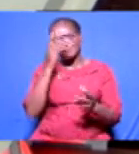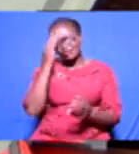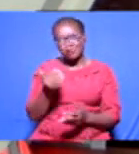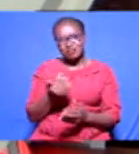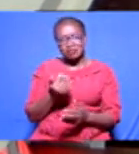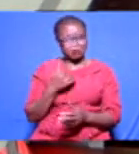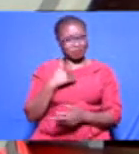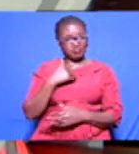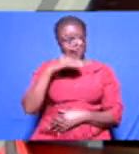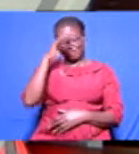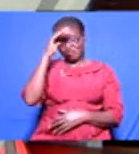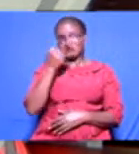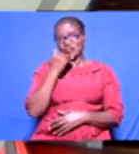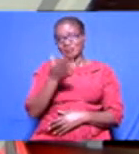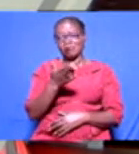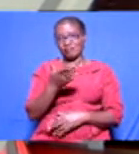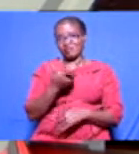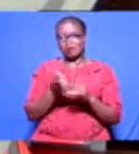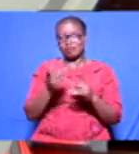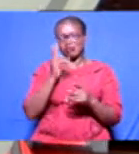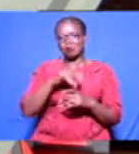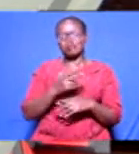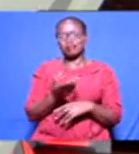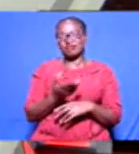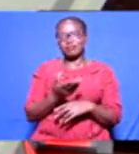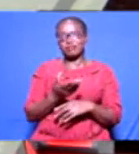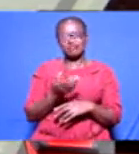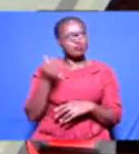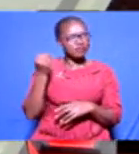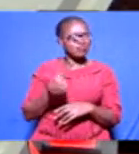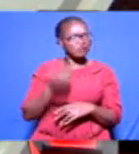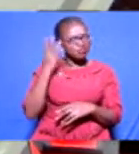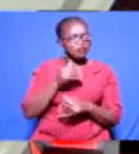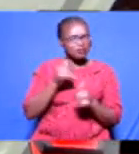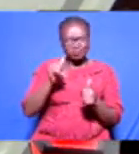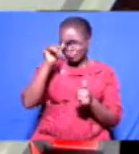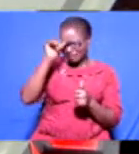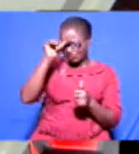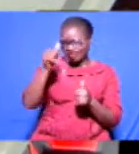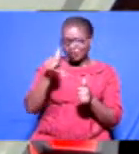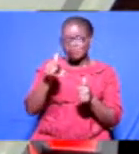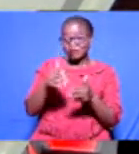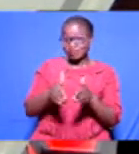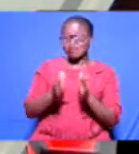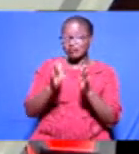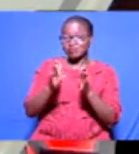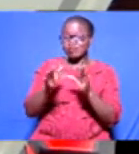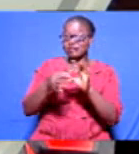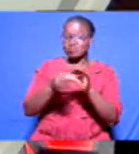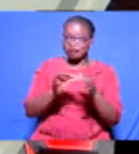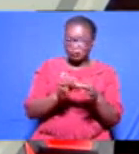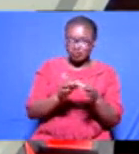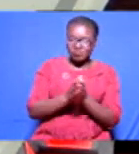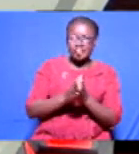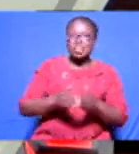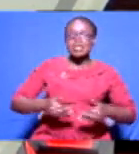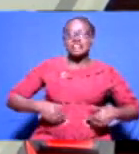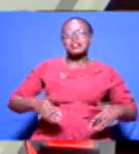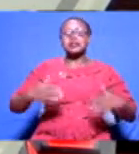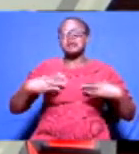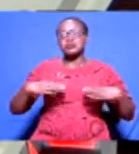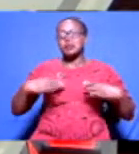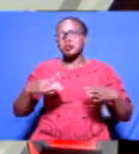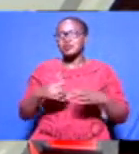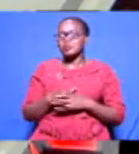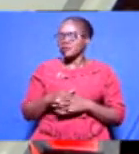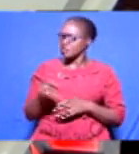drink. You know, it was very funny, but the point was home. And very clever. Mm. A brilliant way of connecting with the younger demographic. How